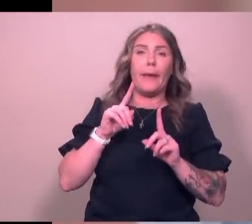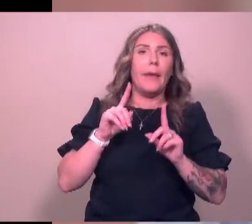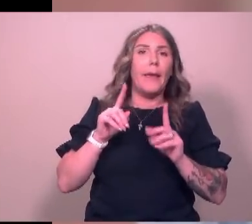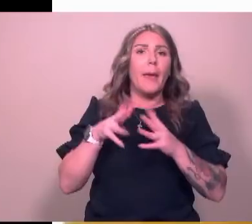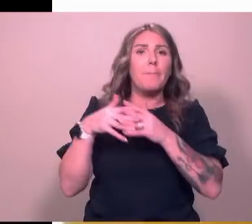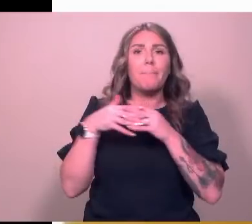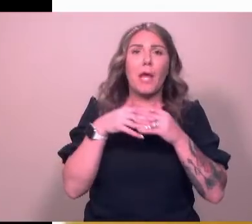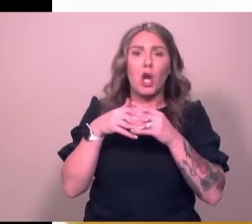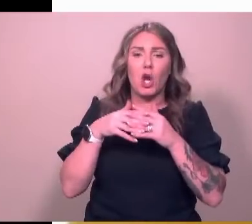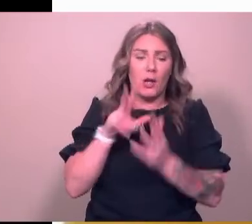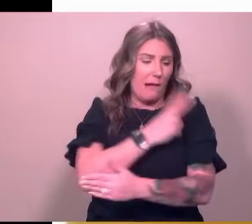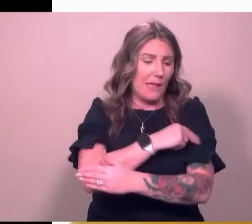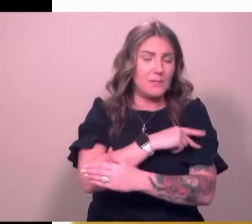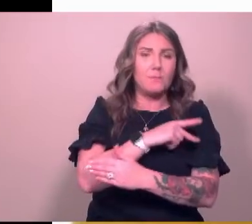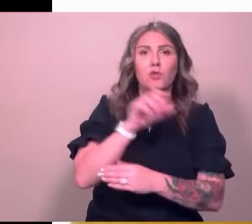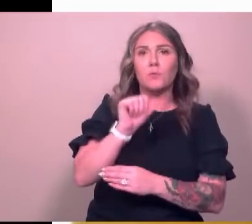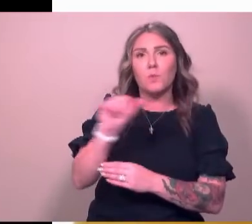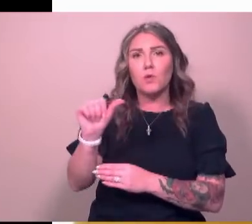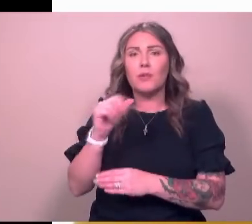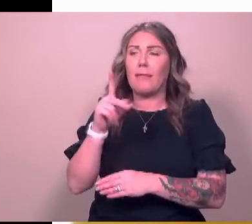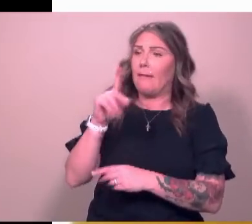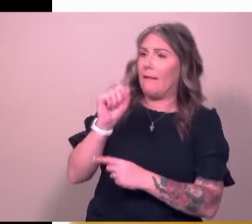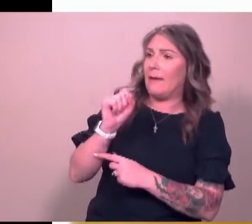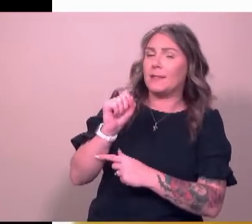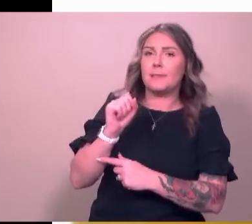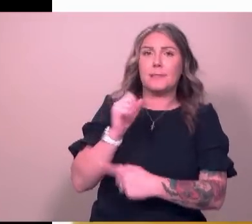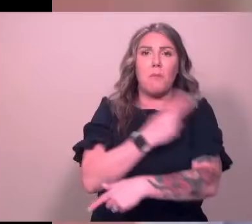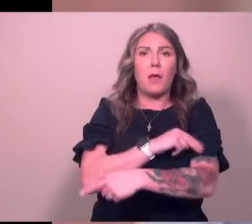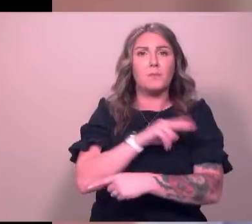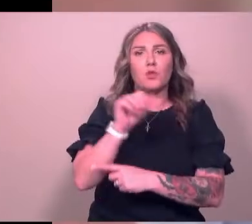Association and the Kansas Hospital Association. This is a